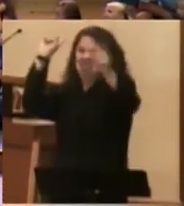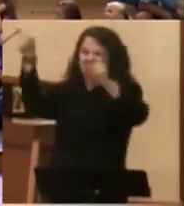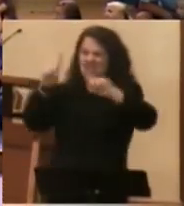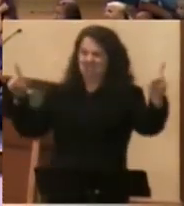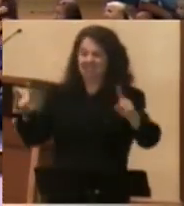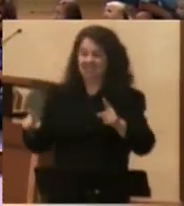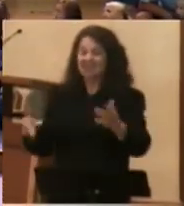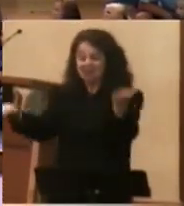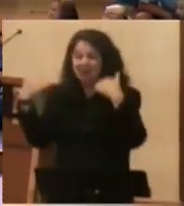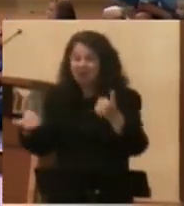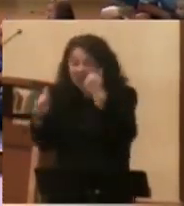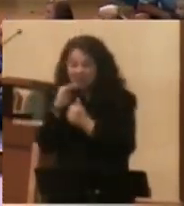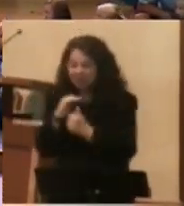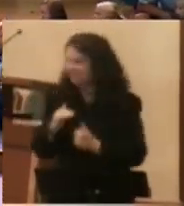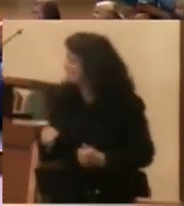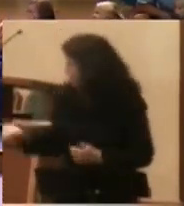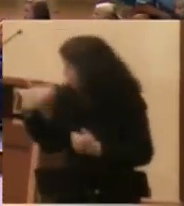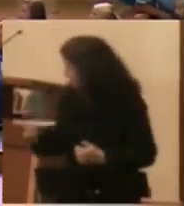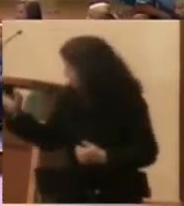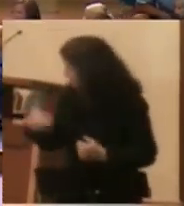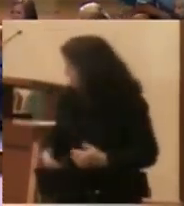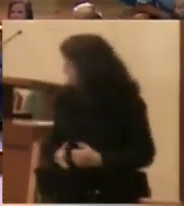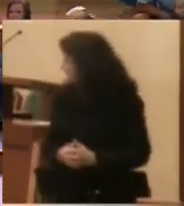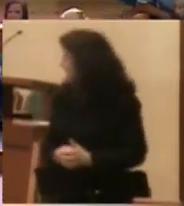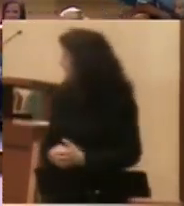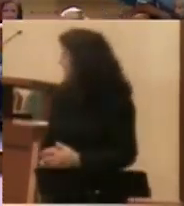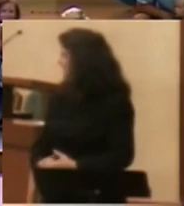Everybody get under here.